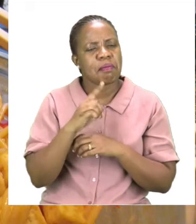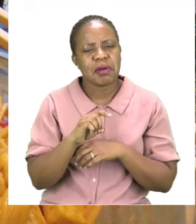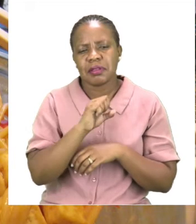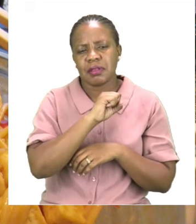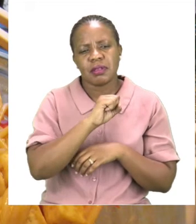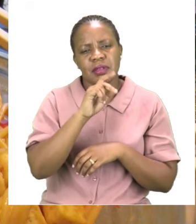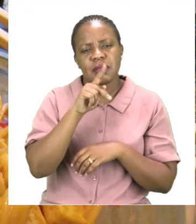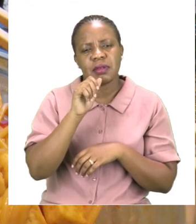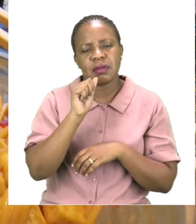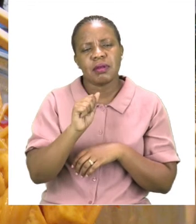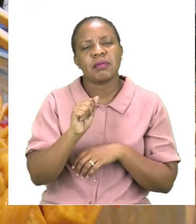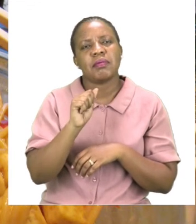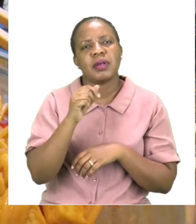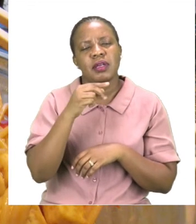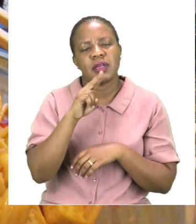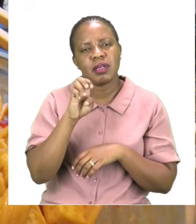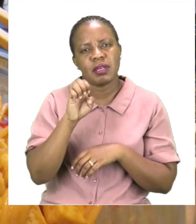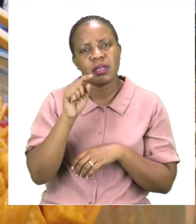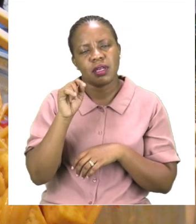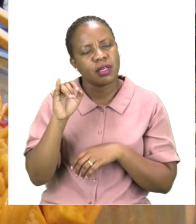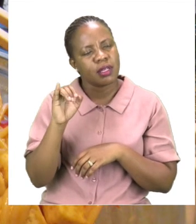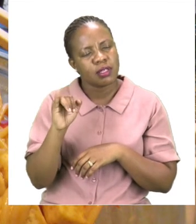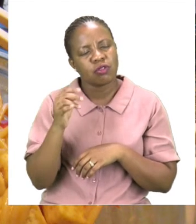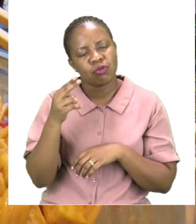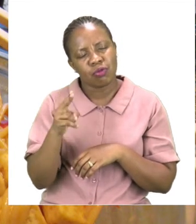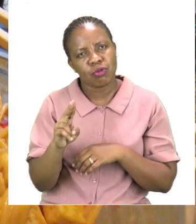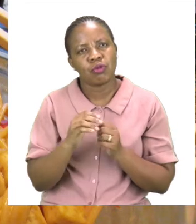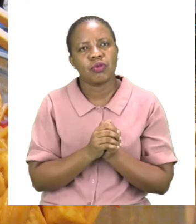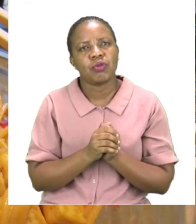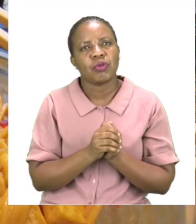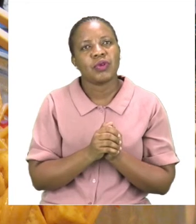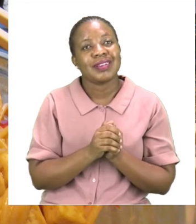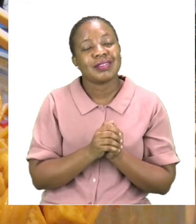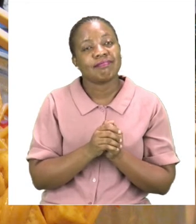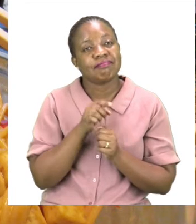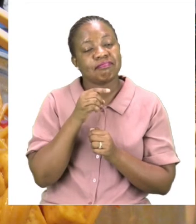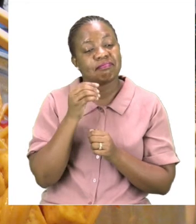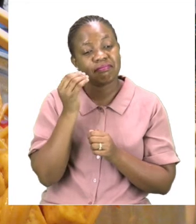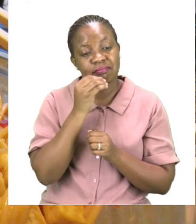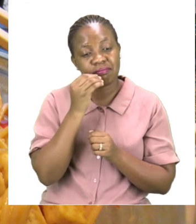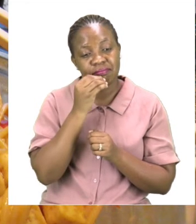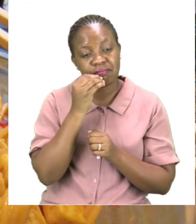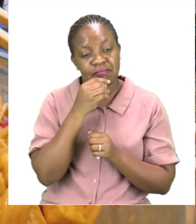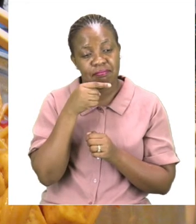with N. Can you guess what it is? You eat it with